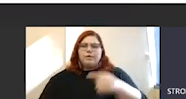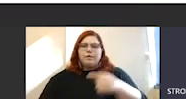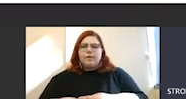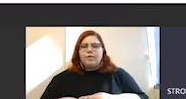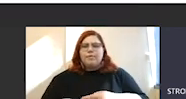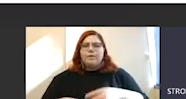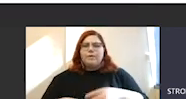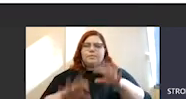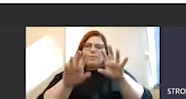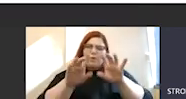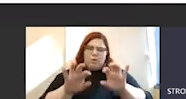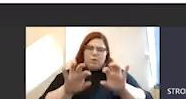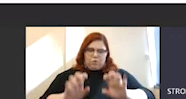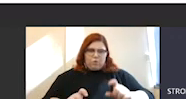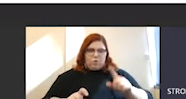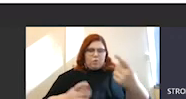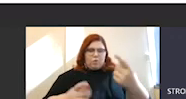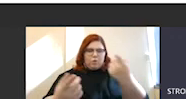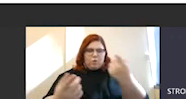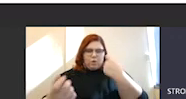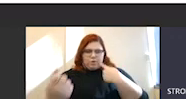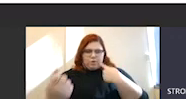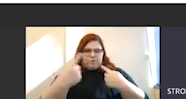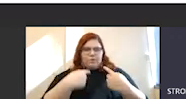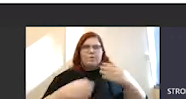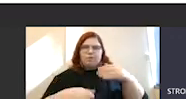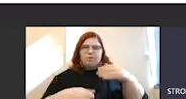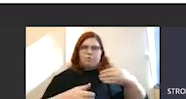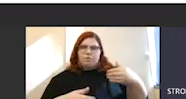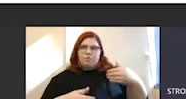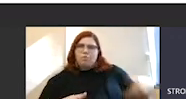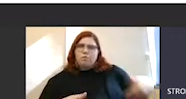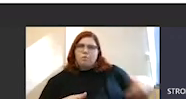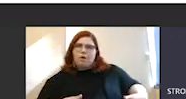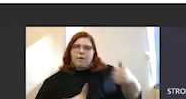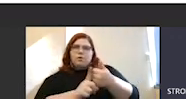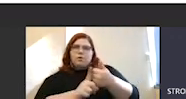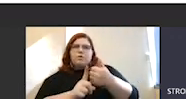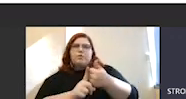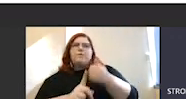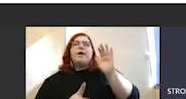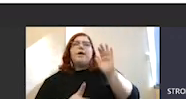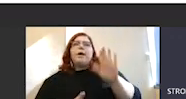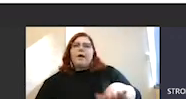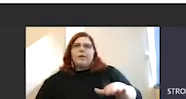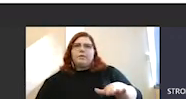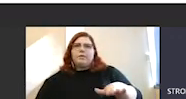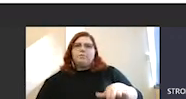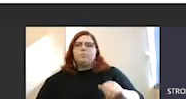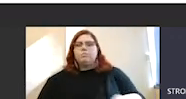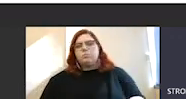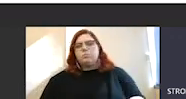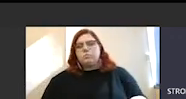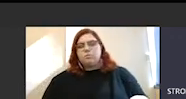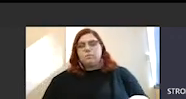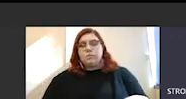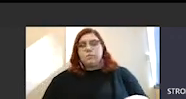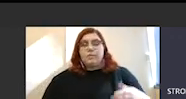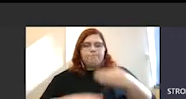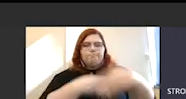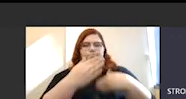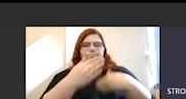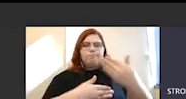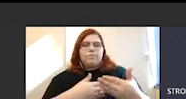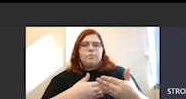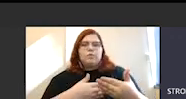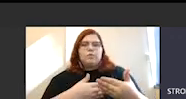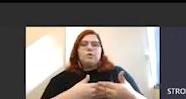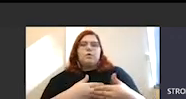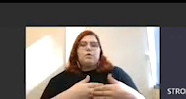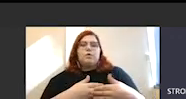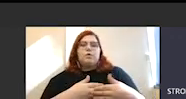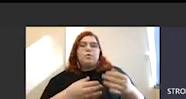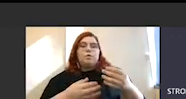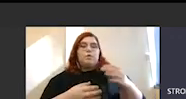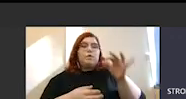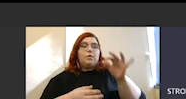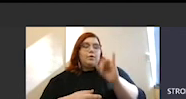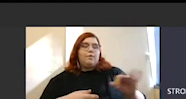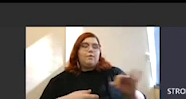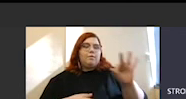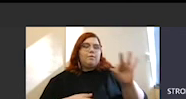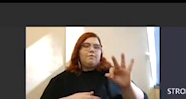remind yourself, hey, here's what's going on. And then from there, since we're doing a fiction class, it reminded me of the